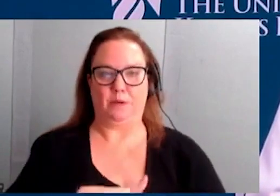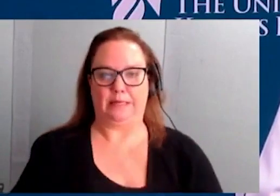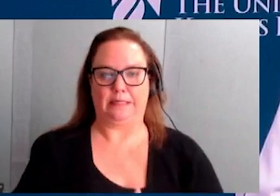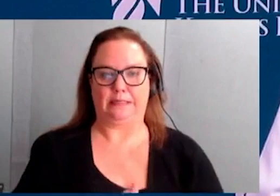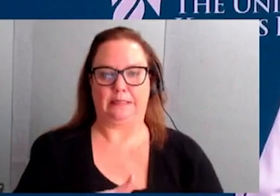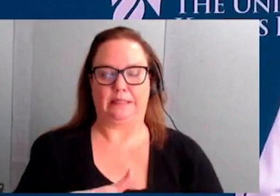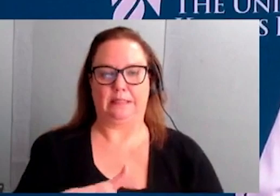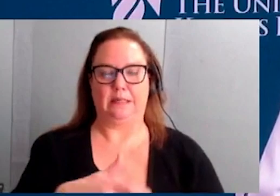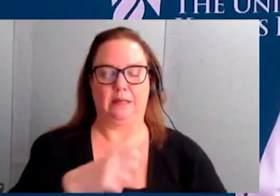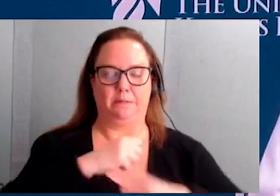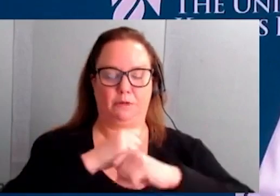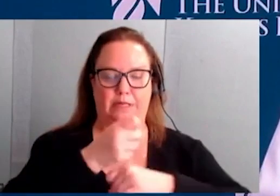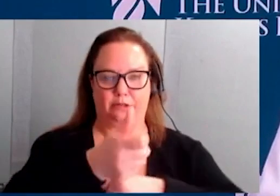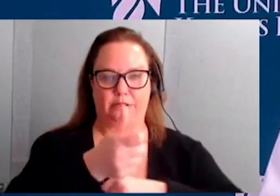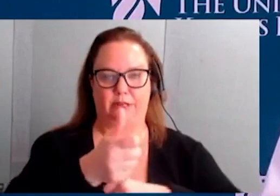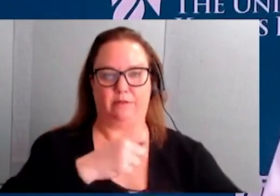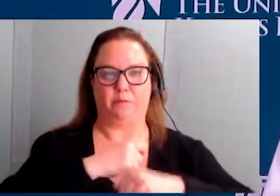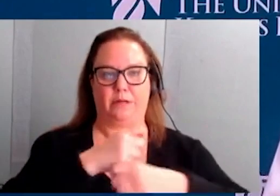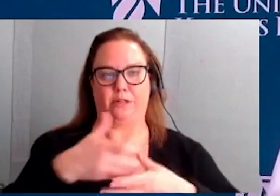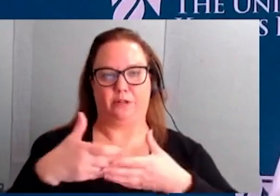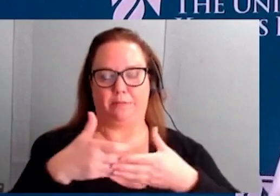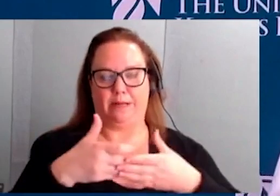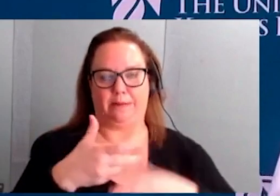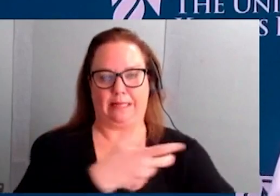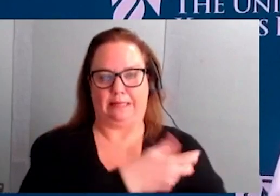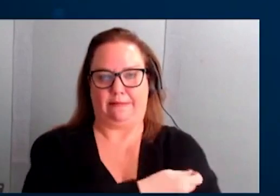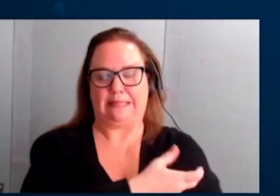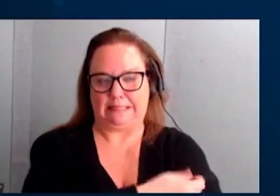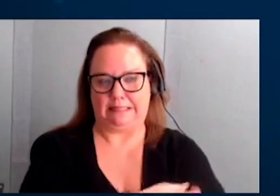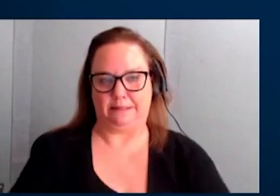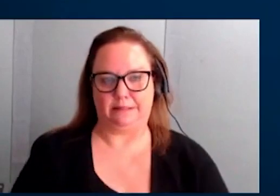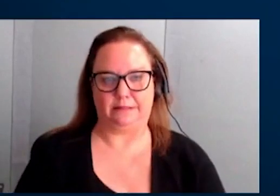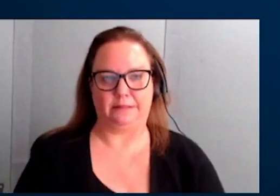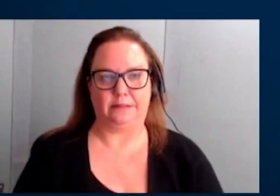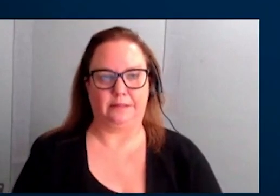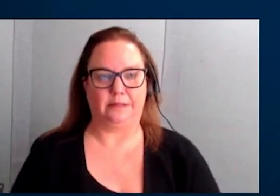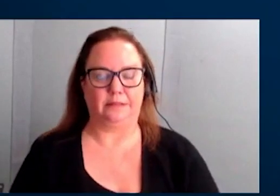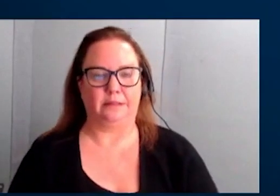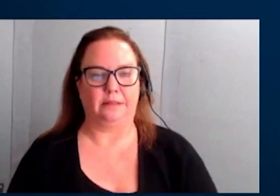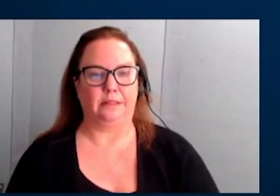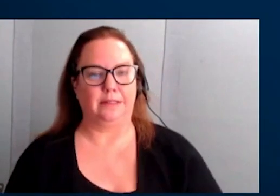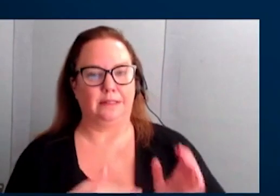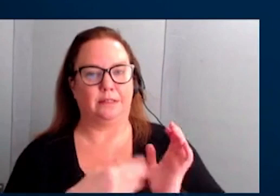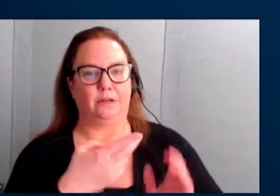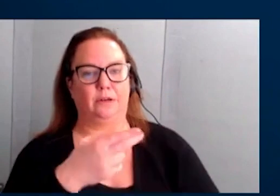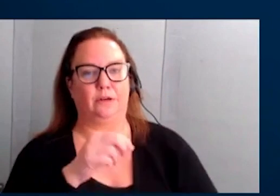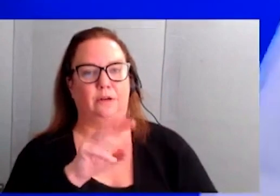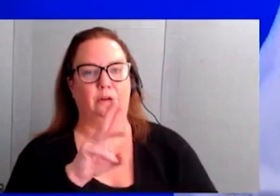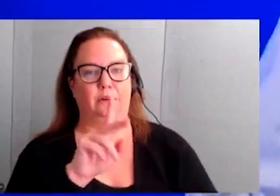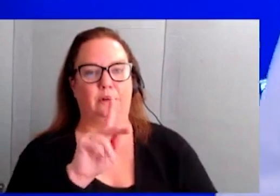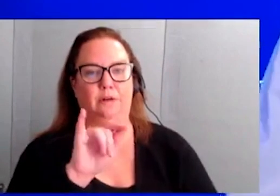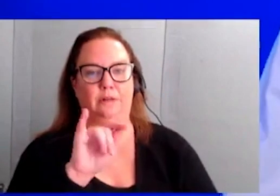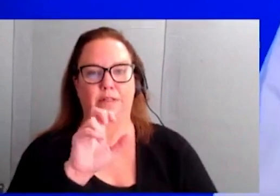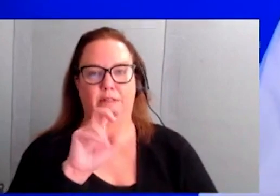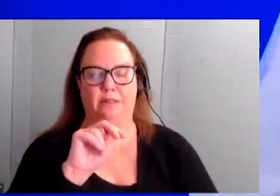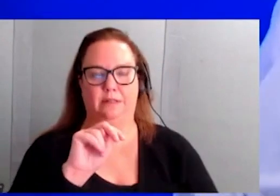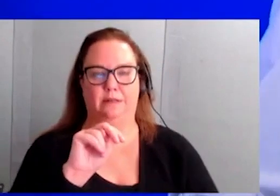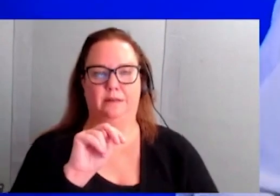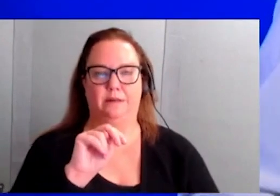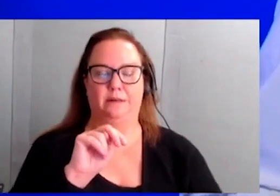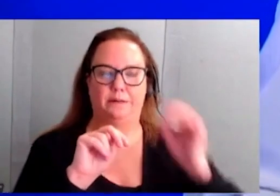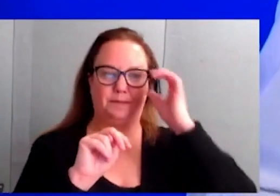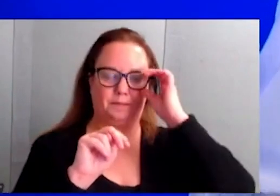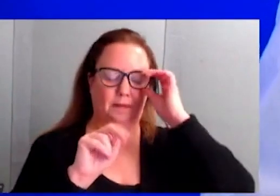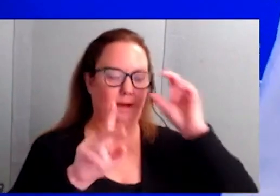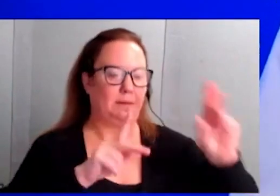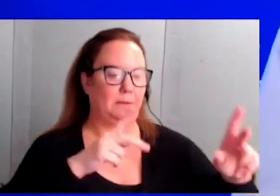Protect yourself, protect your baby, get the vaccine. Dr. Hawkinson, final thoughts from you. Yeah, and a lot of people were concerned because they were further